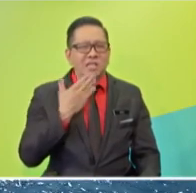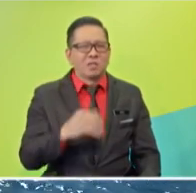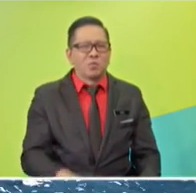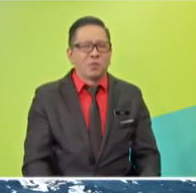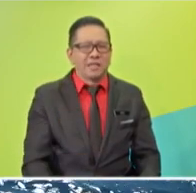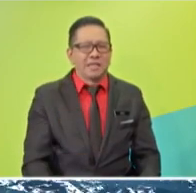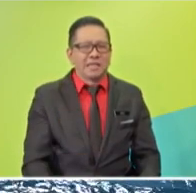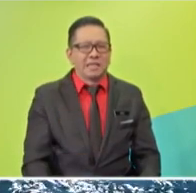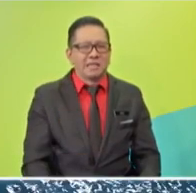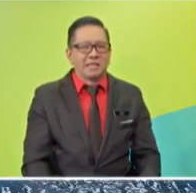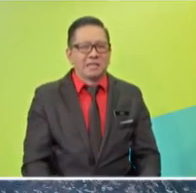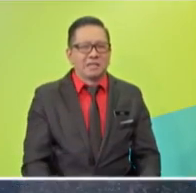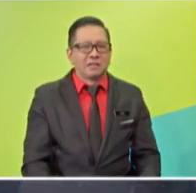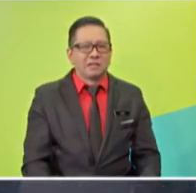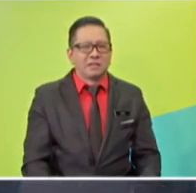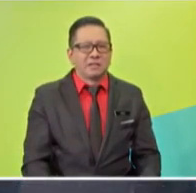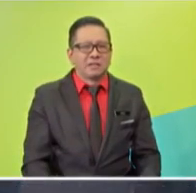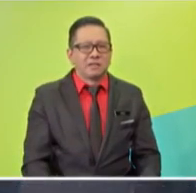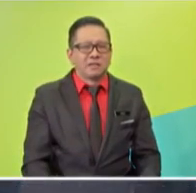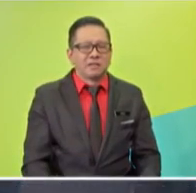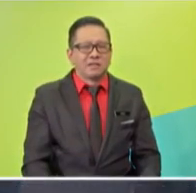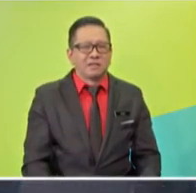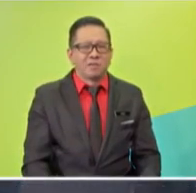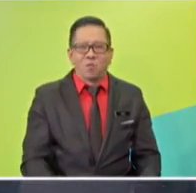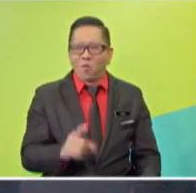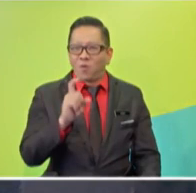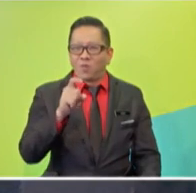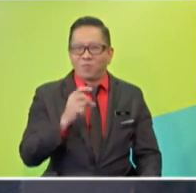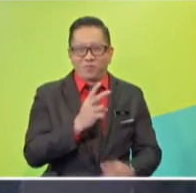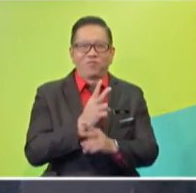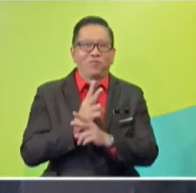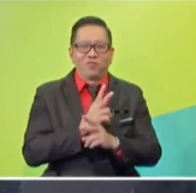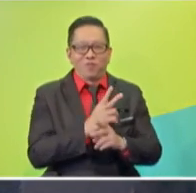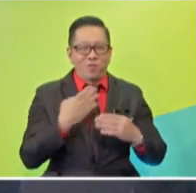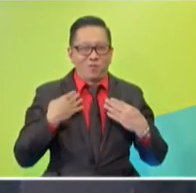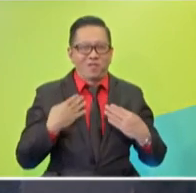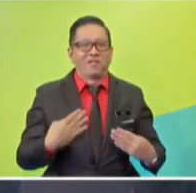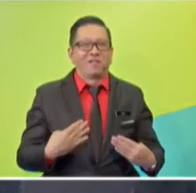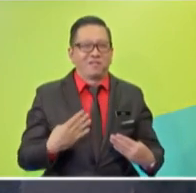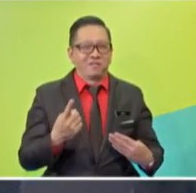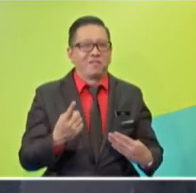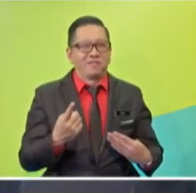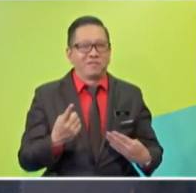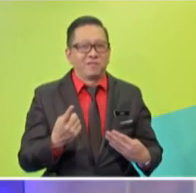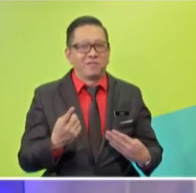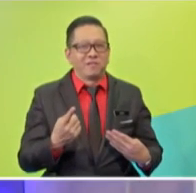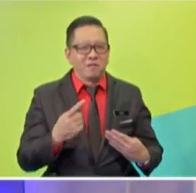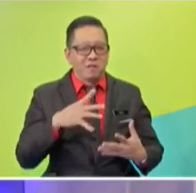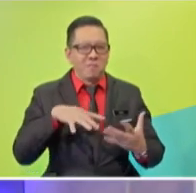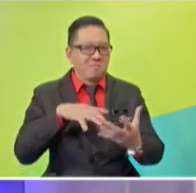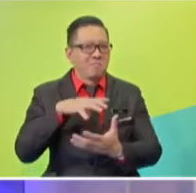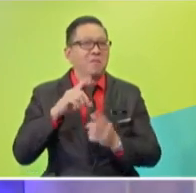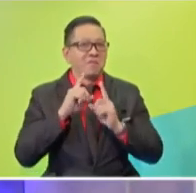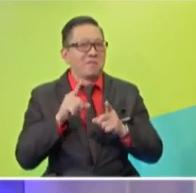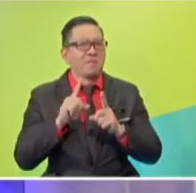Too sweet. Okay, Ilman must be practicing healthy lifestyle. That's Shafika. Good, Ilman. So we have mixed of